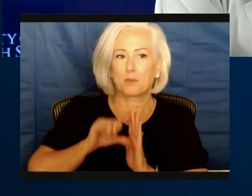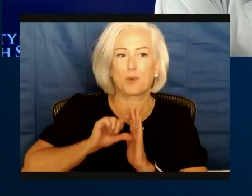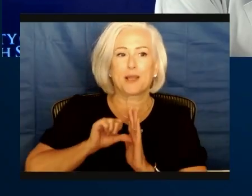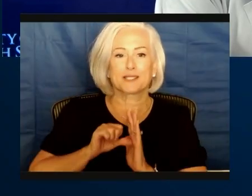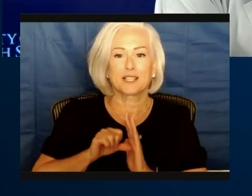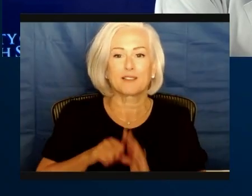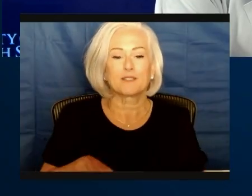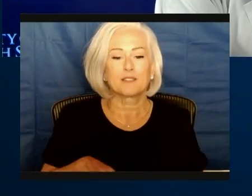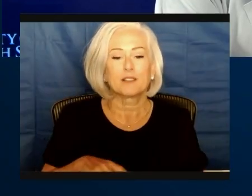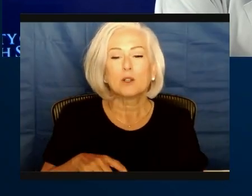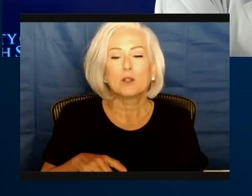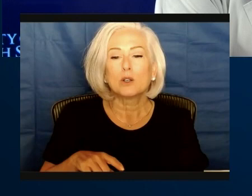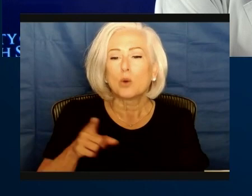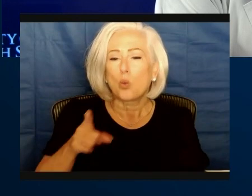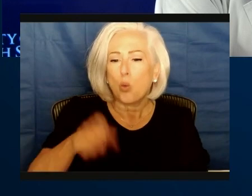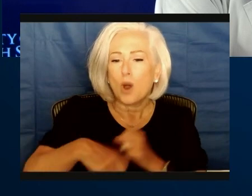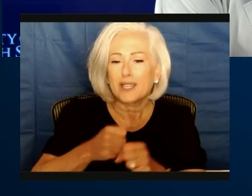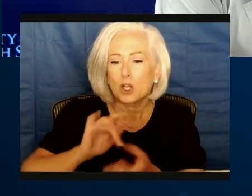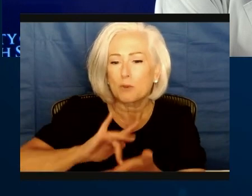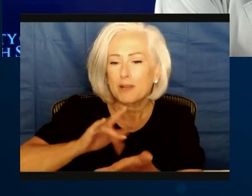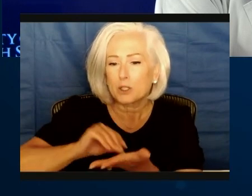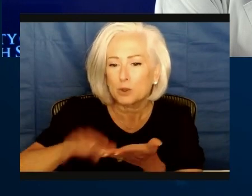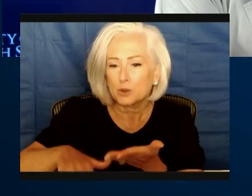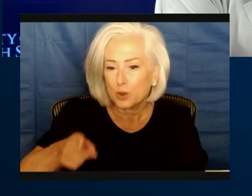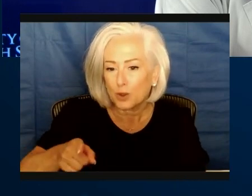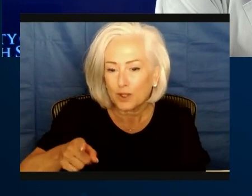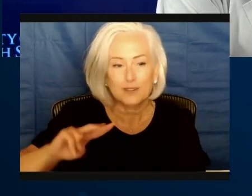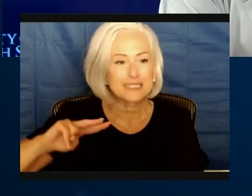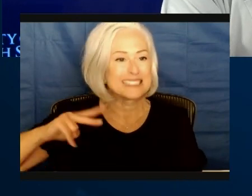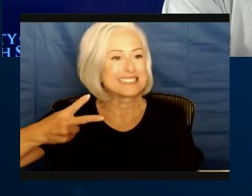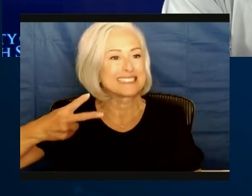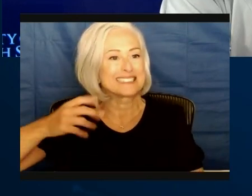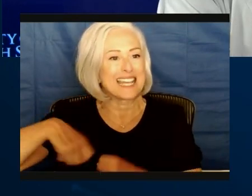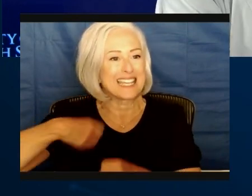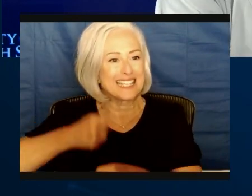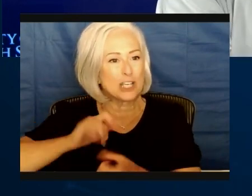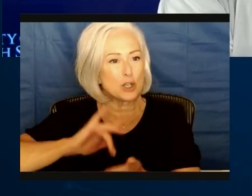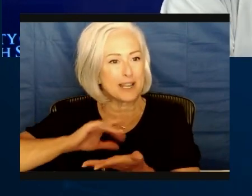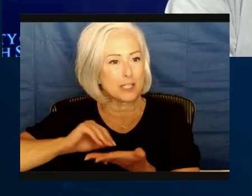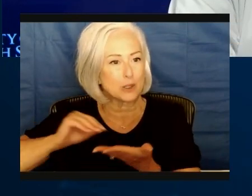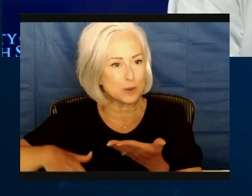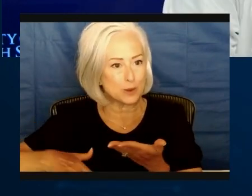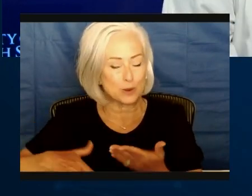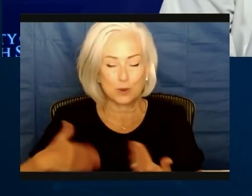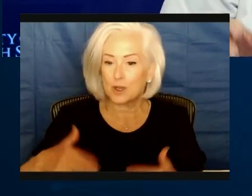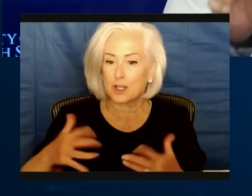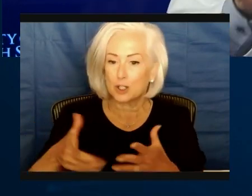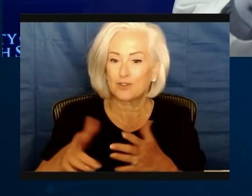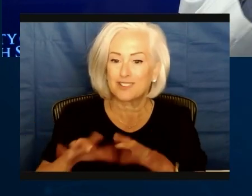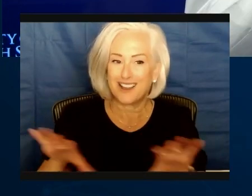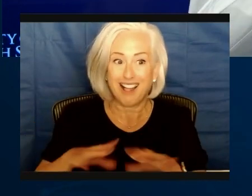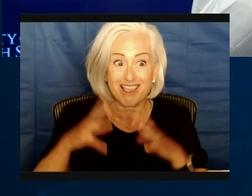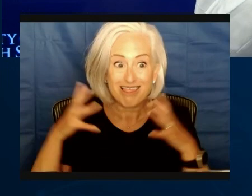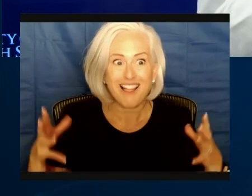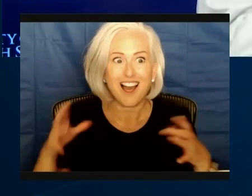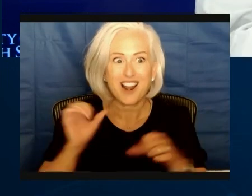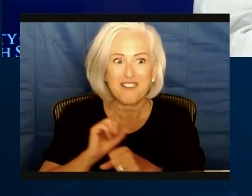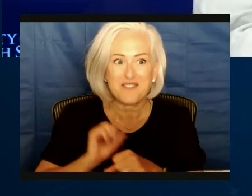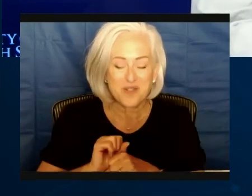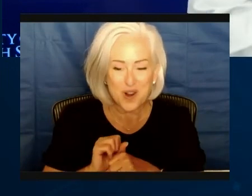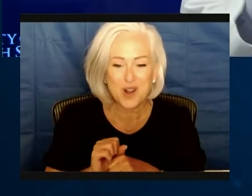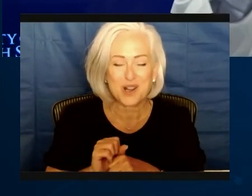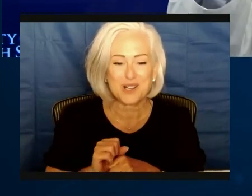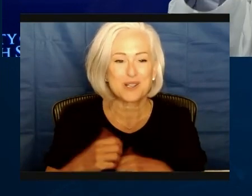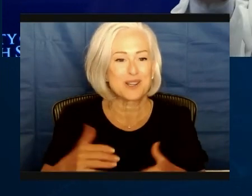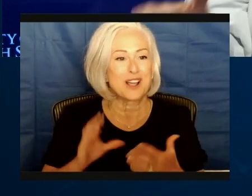medical student are you? I'm going into my 2nd year. Okay, well, you've done a lot of work, man. Medical curriculum is hard